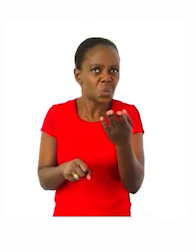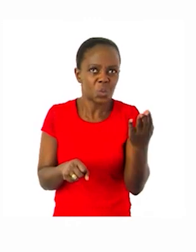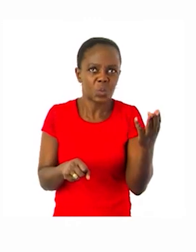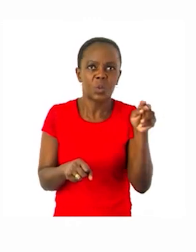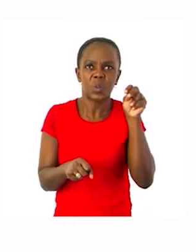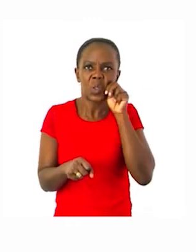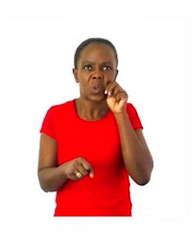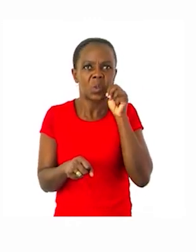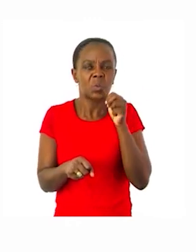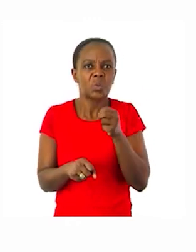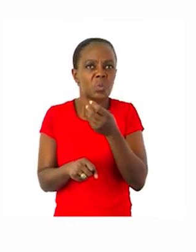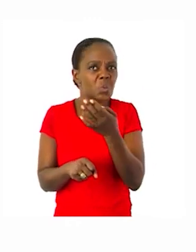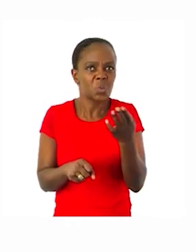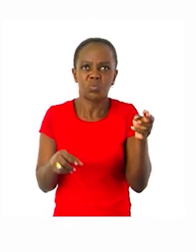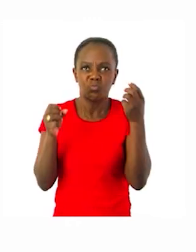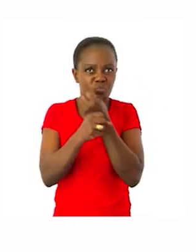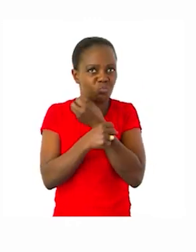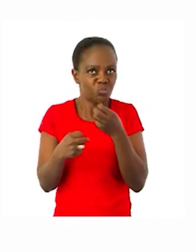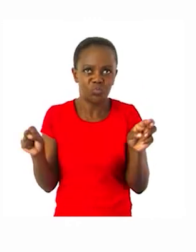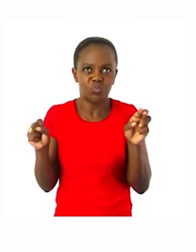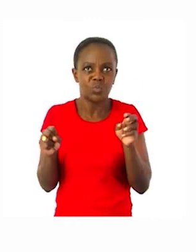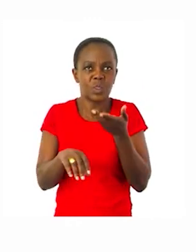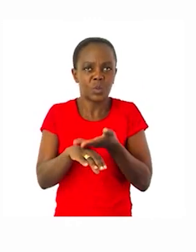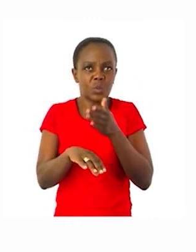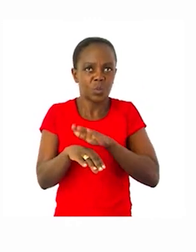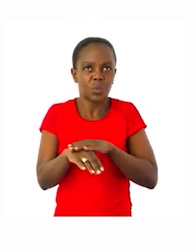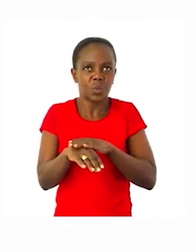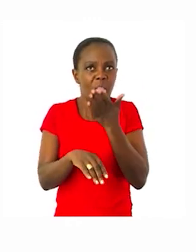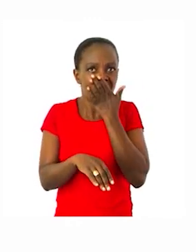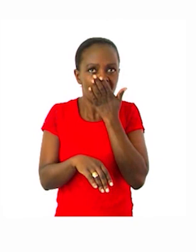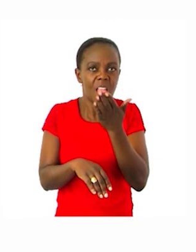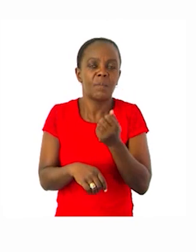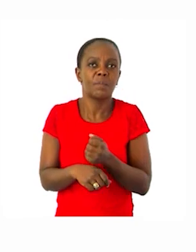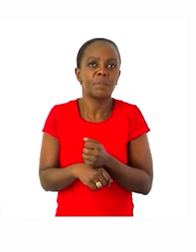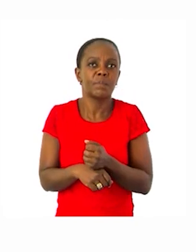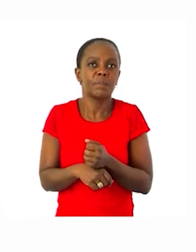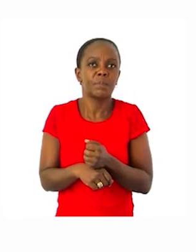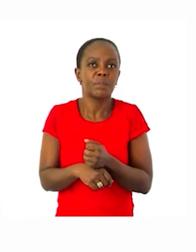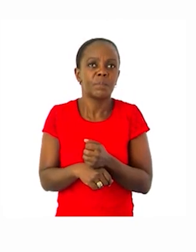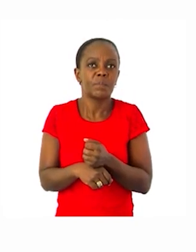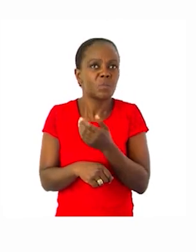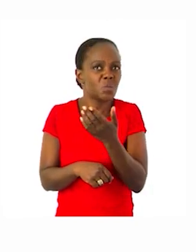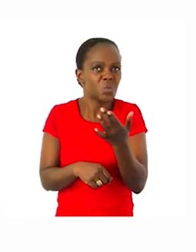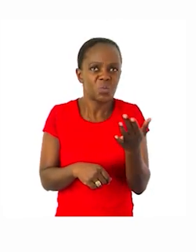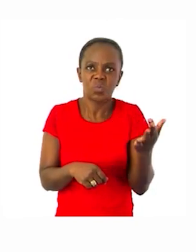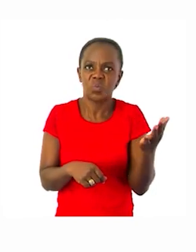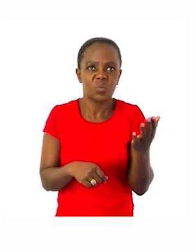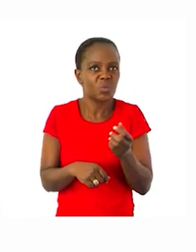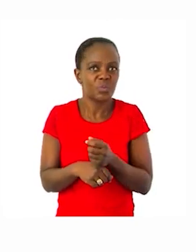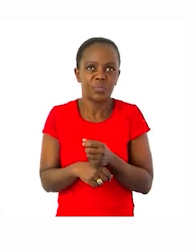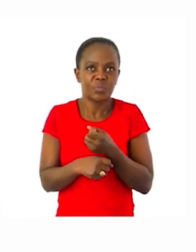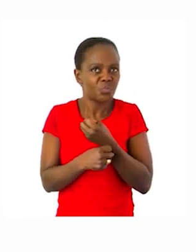we cannot count. For example, sugar. Sugar in a bowl, we cannot count how